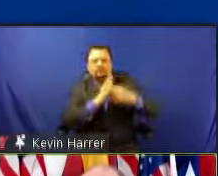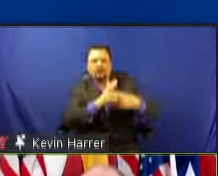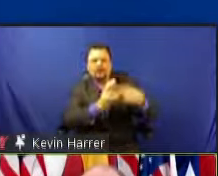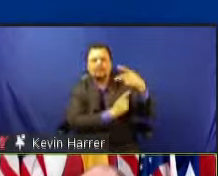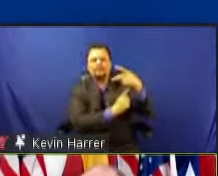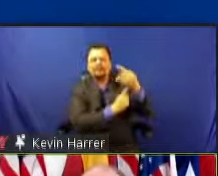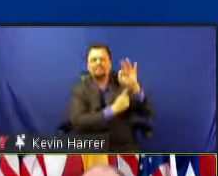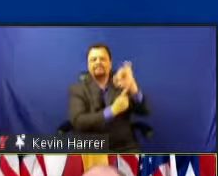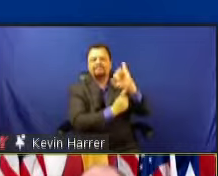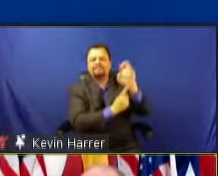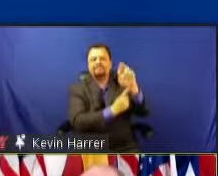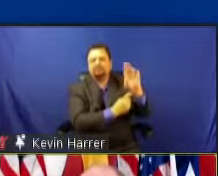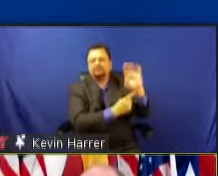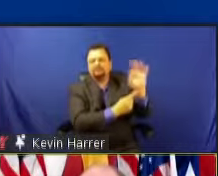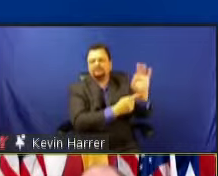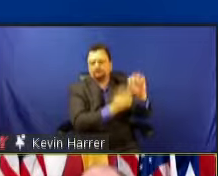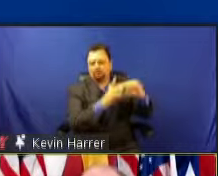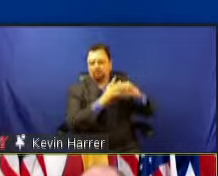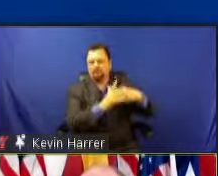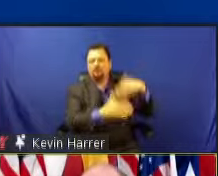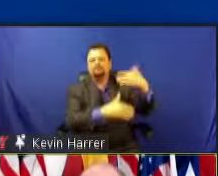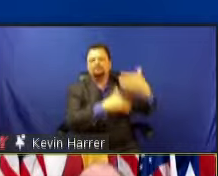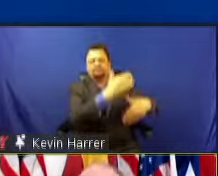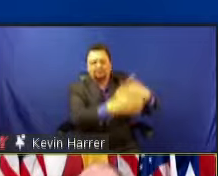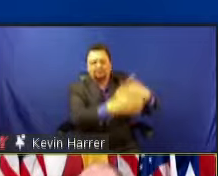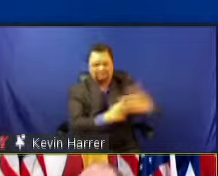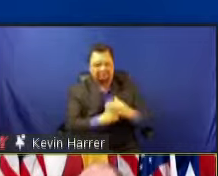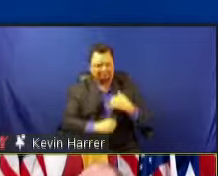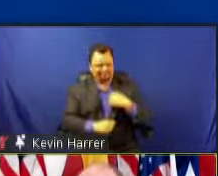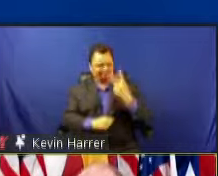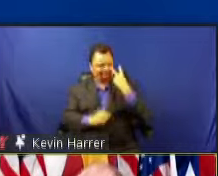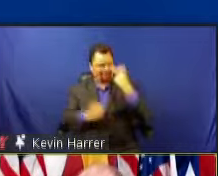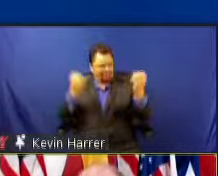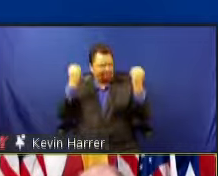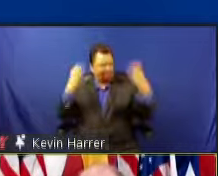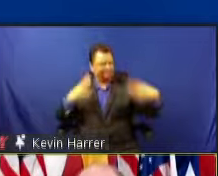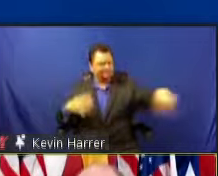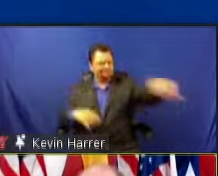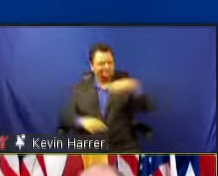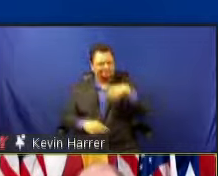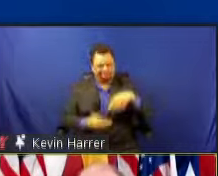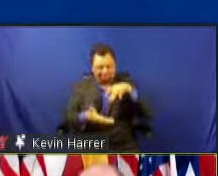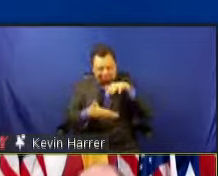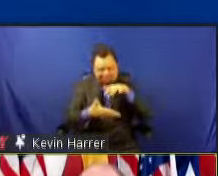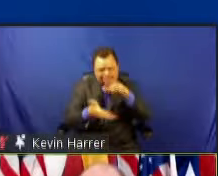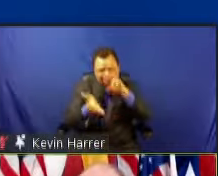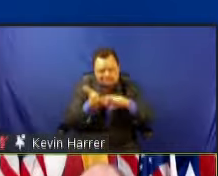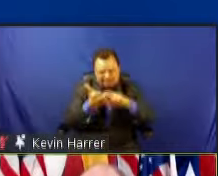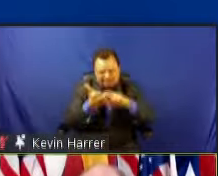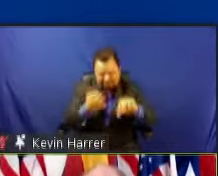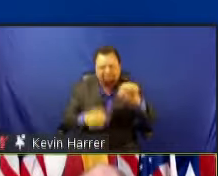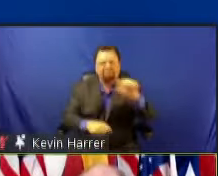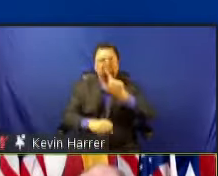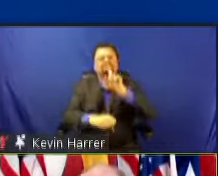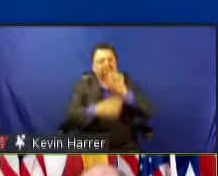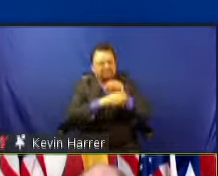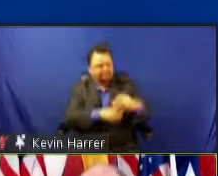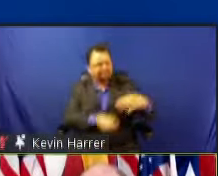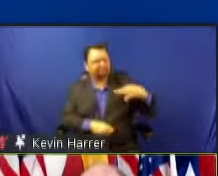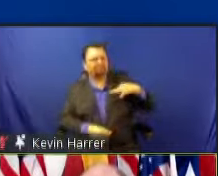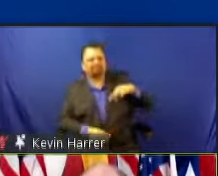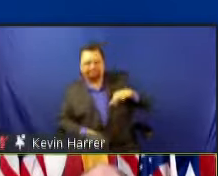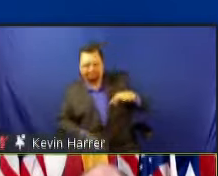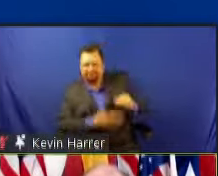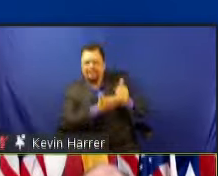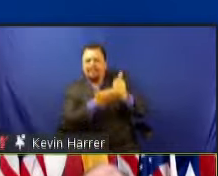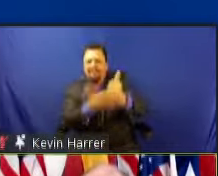shown amazing results in a number of studies. Now, keep in mind the impact is much greater for the first two shots. That takes you from